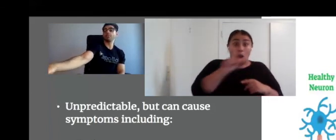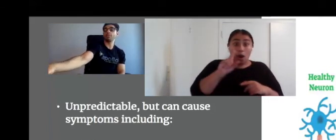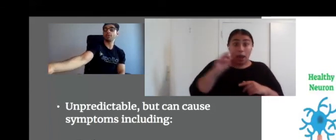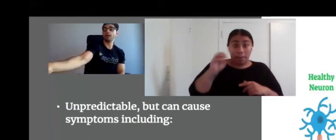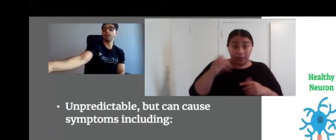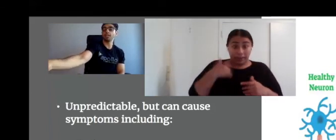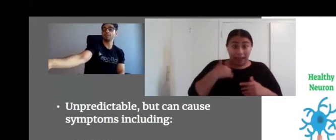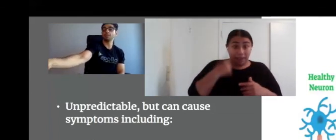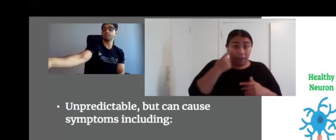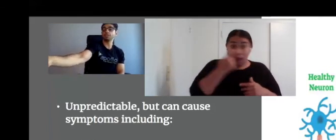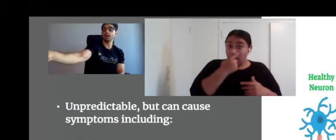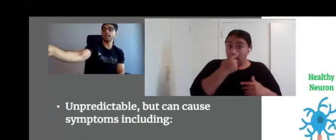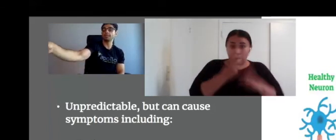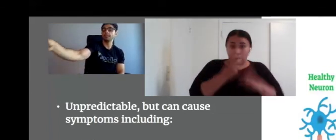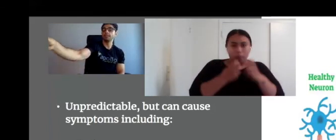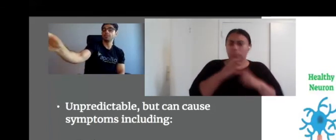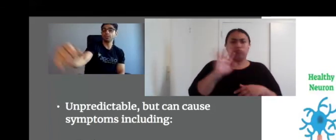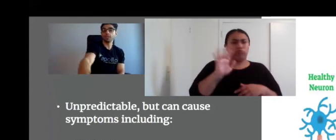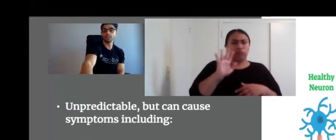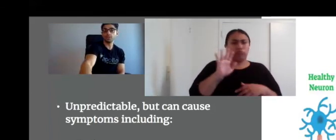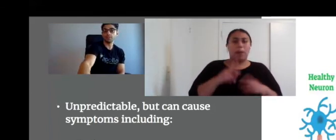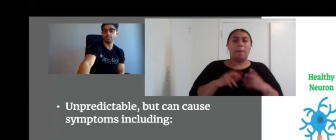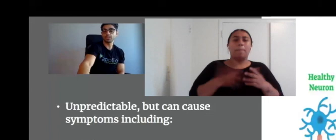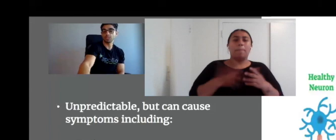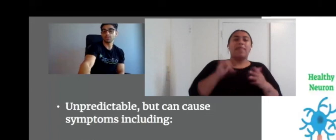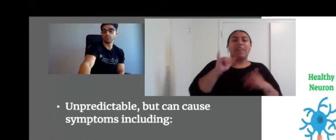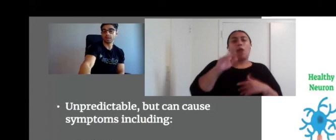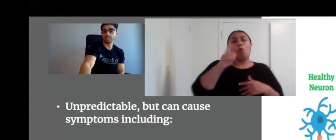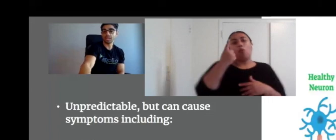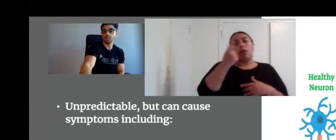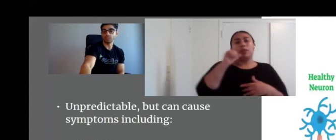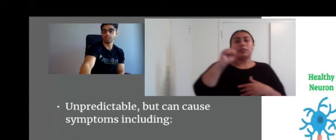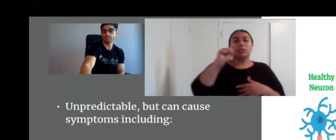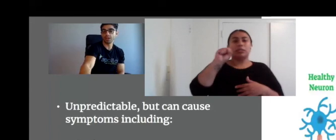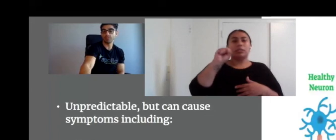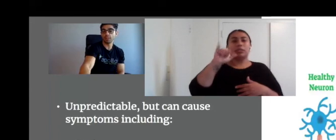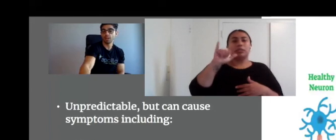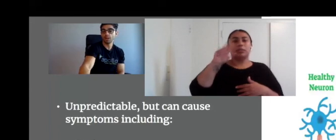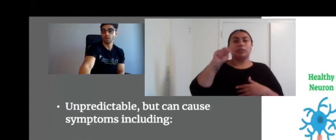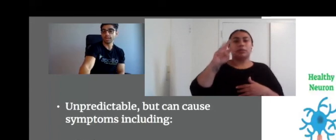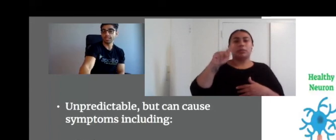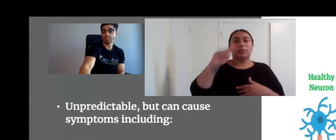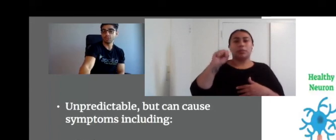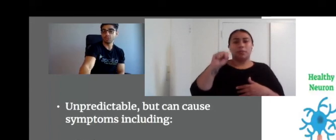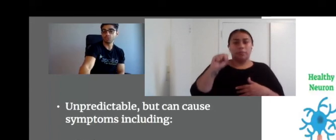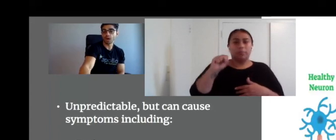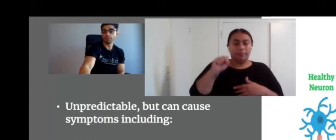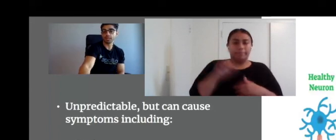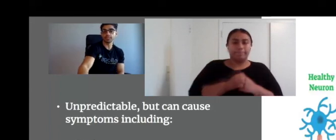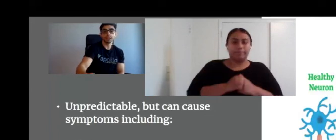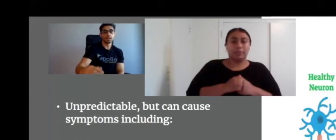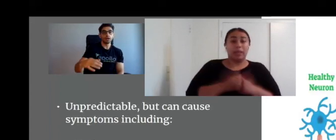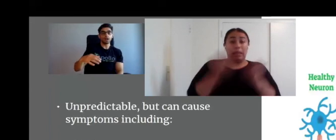my arm there, but I'm unable to contract, well then that's when you have a patient that's reporting, I just can't hold on to my coffee cup, or I continue to